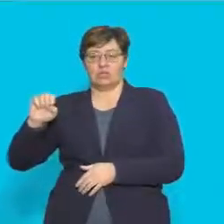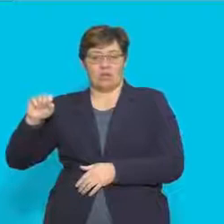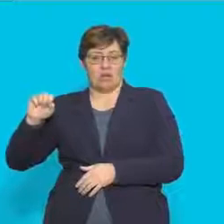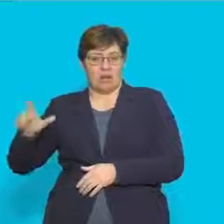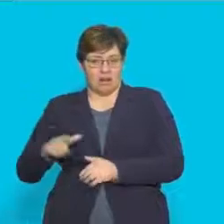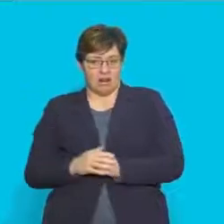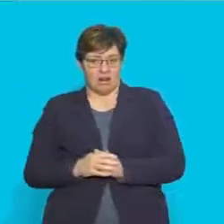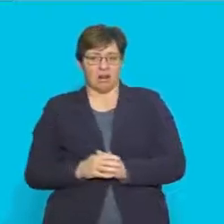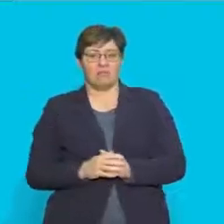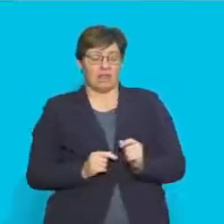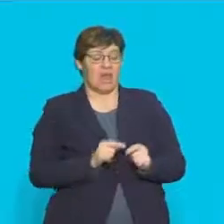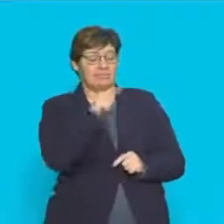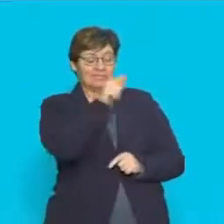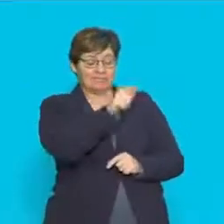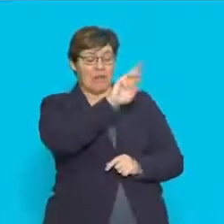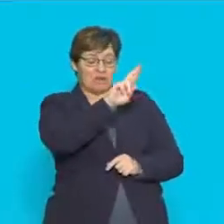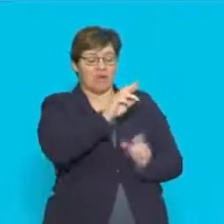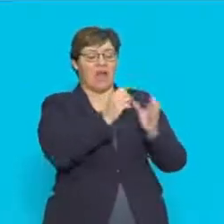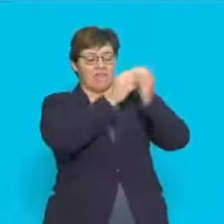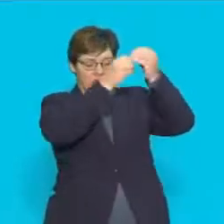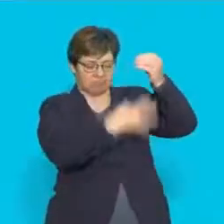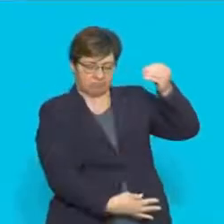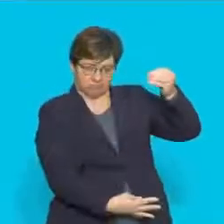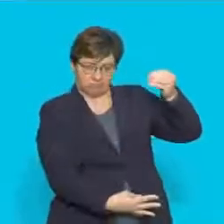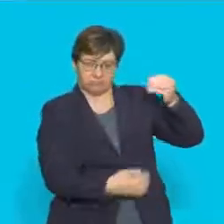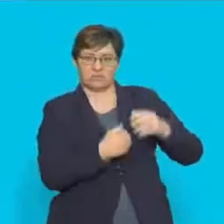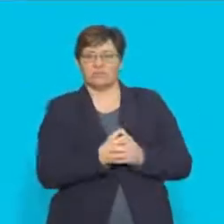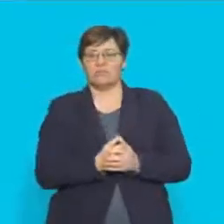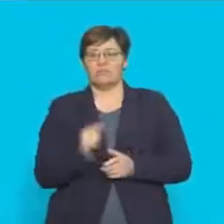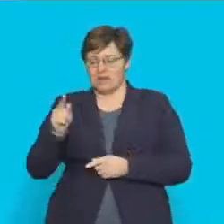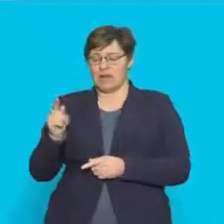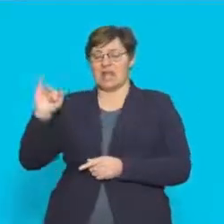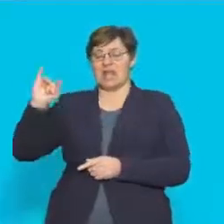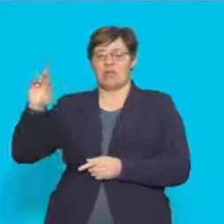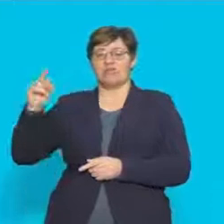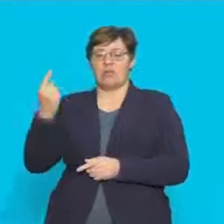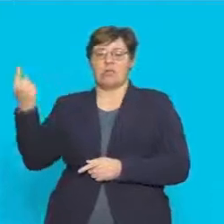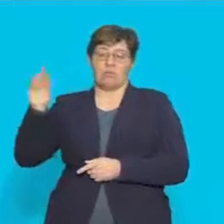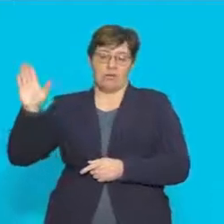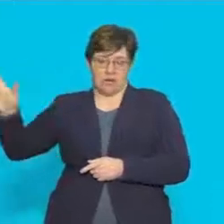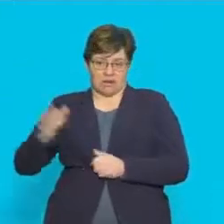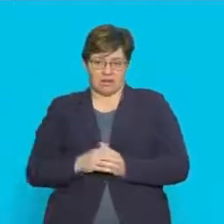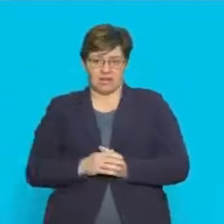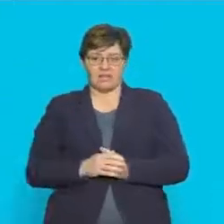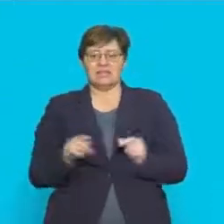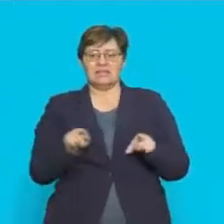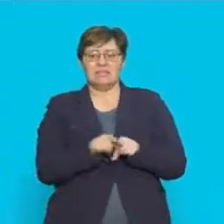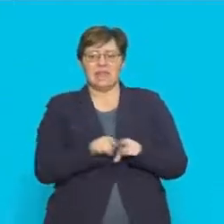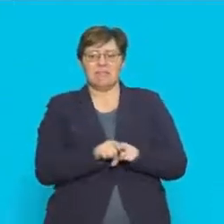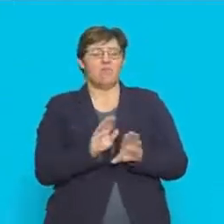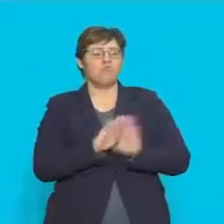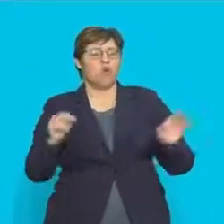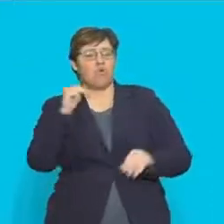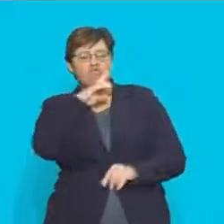of other branches with it, but irrational is just on its own. And then also with non-real numbers. But we'll talk